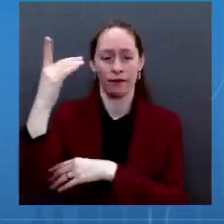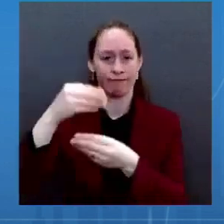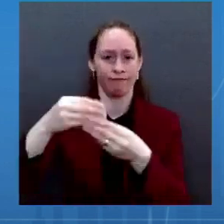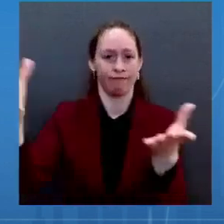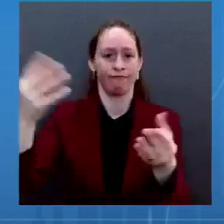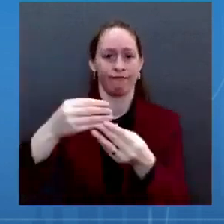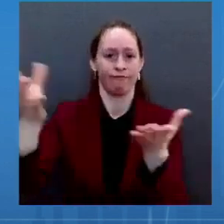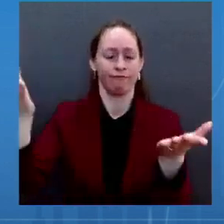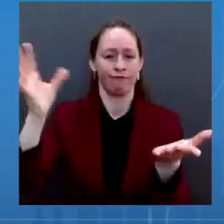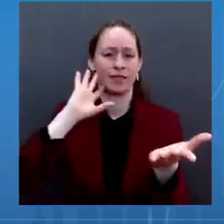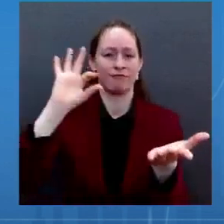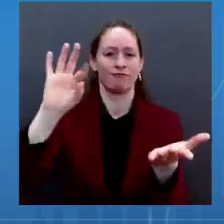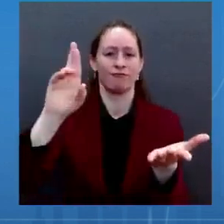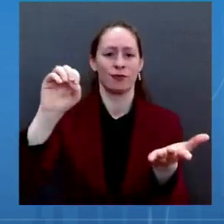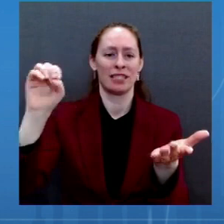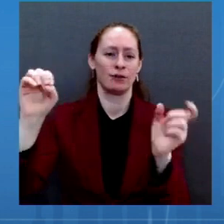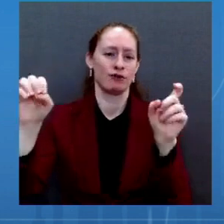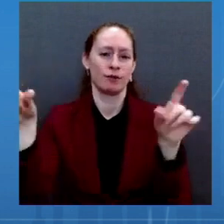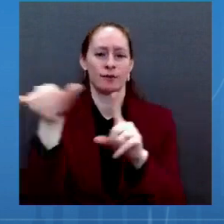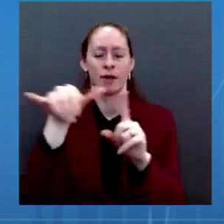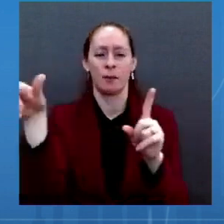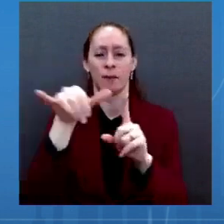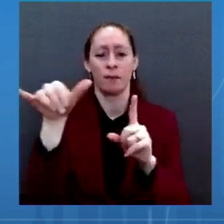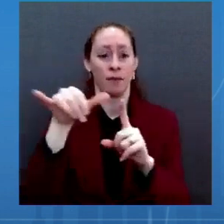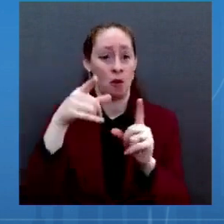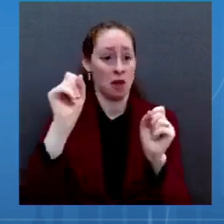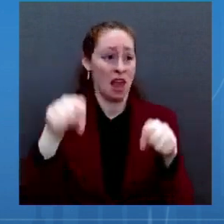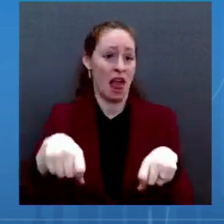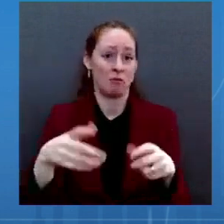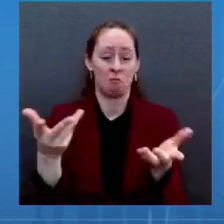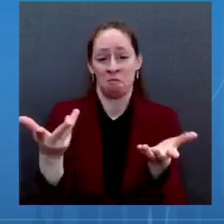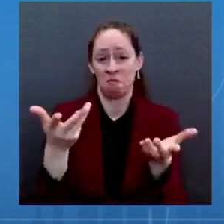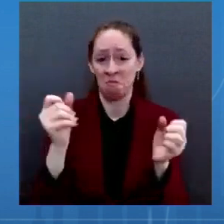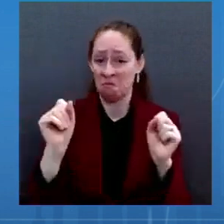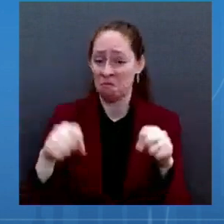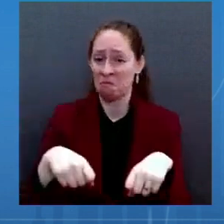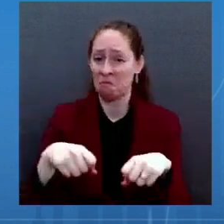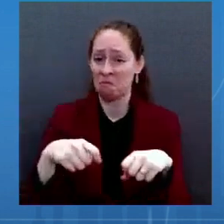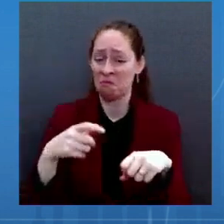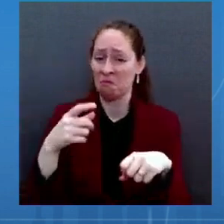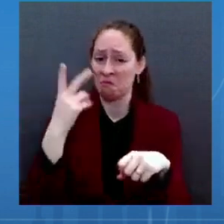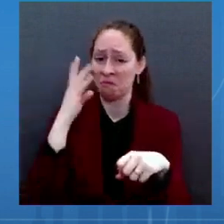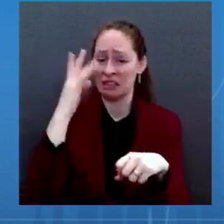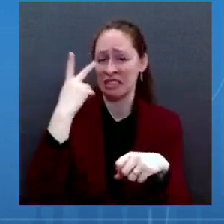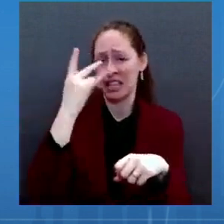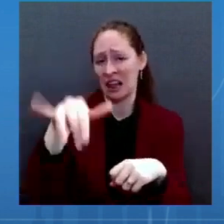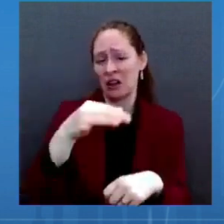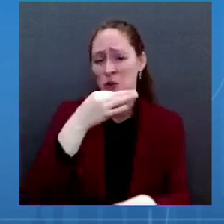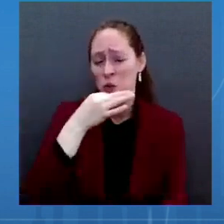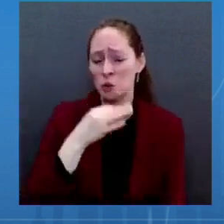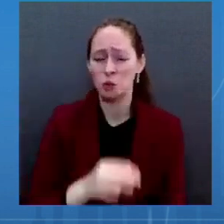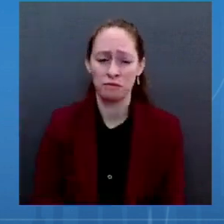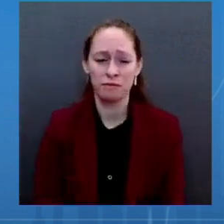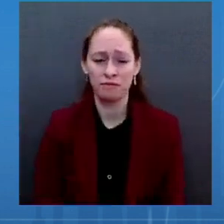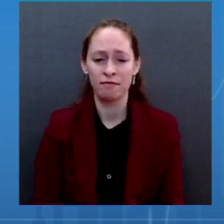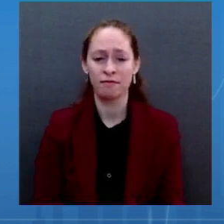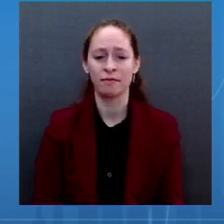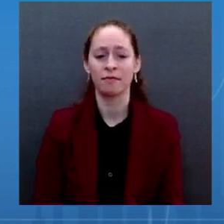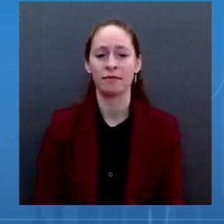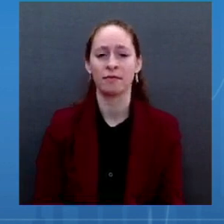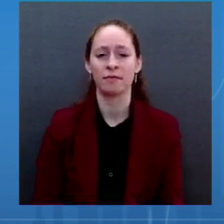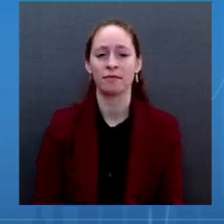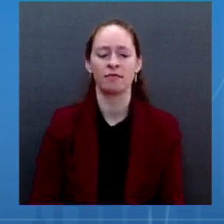testing. Next question. Last question. Let's go to Sabrina Siddiqui at the Wall Street Journal.